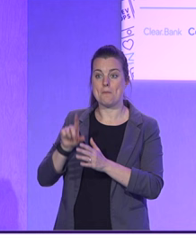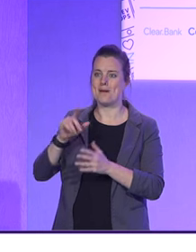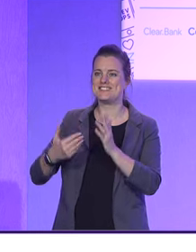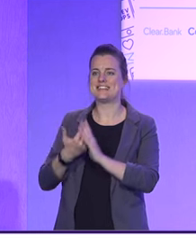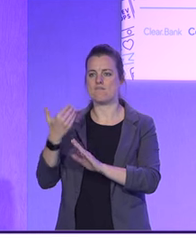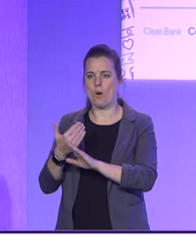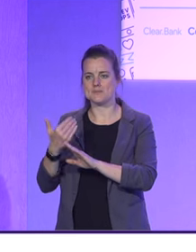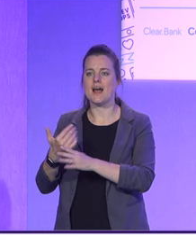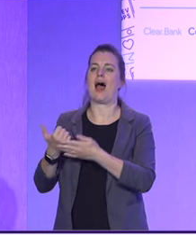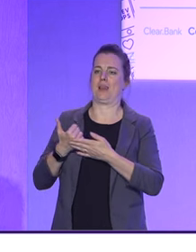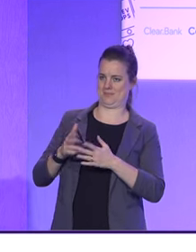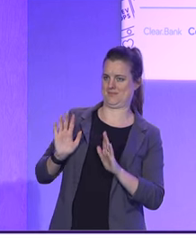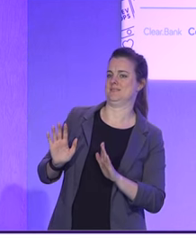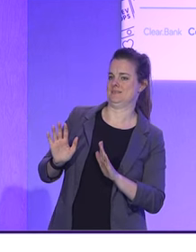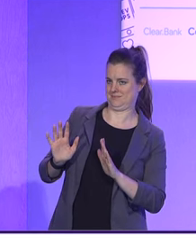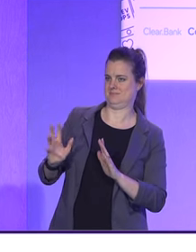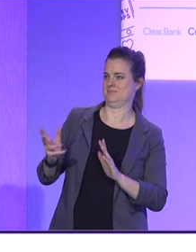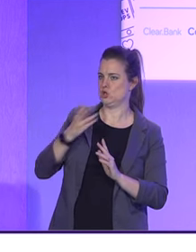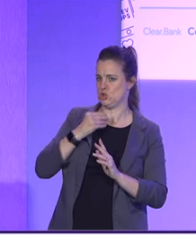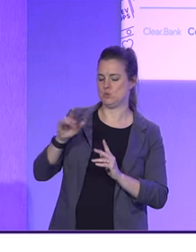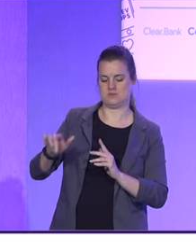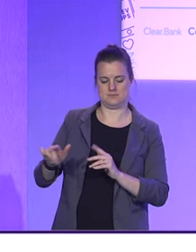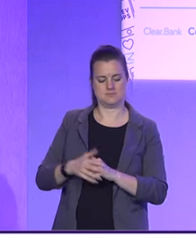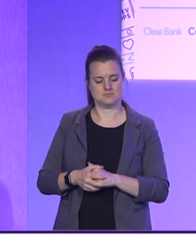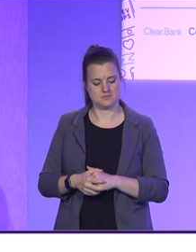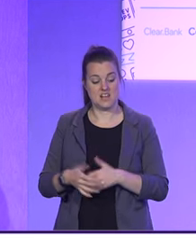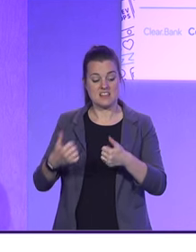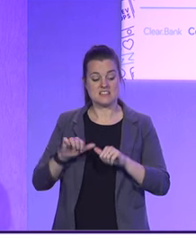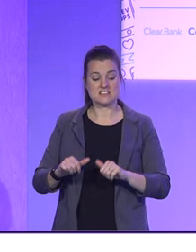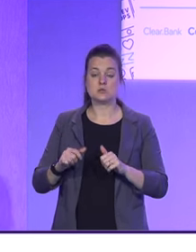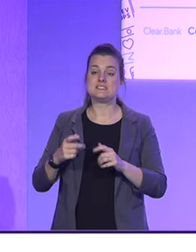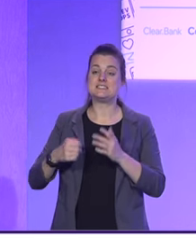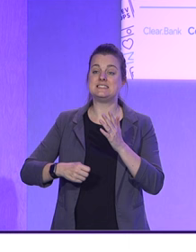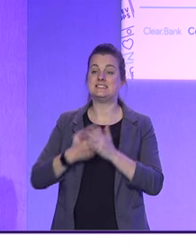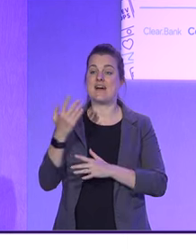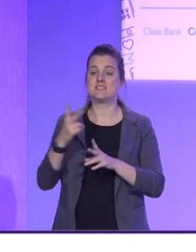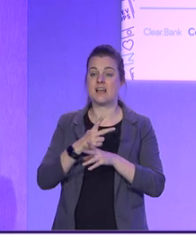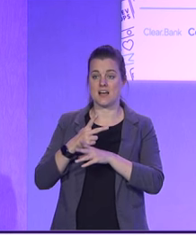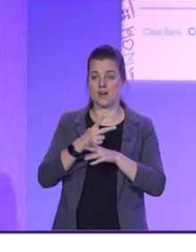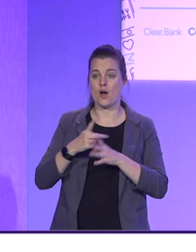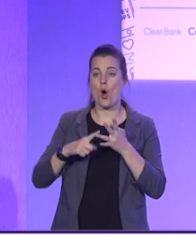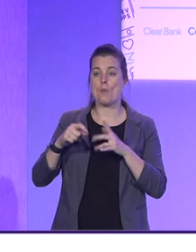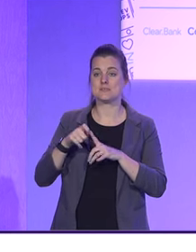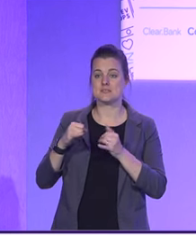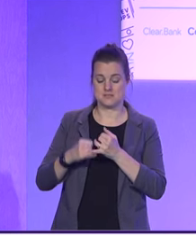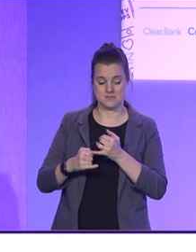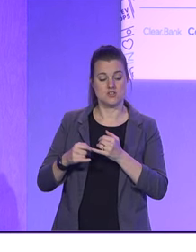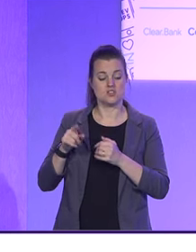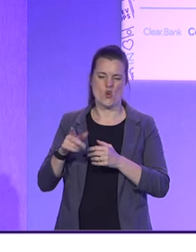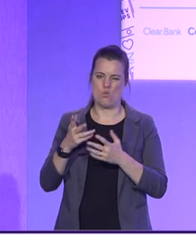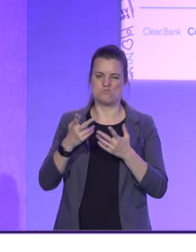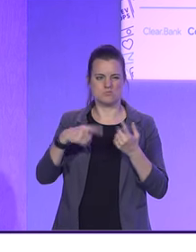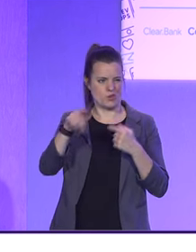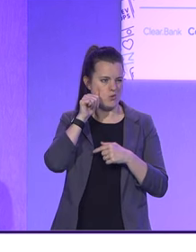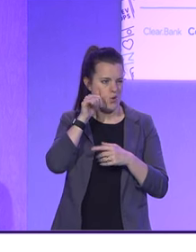Okay? And the final thing is about DevSecOps. Okay, about security. So we need specific people who know about